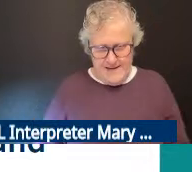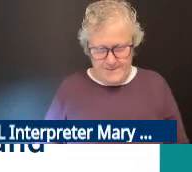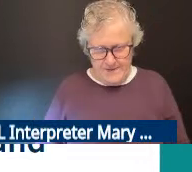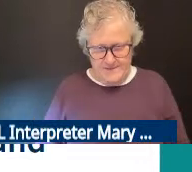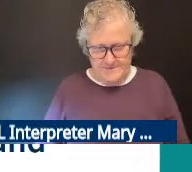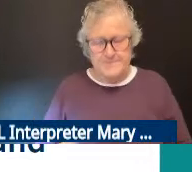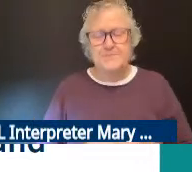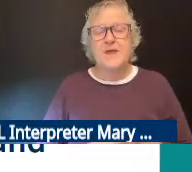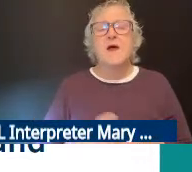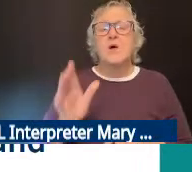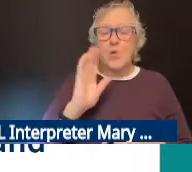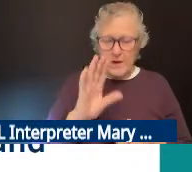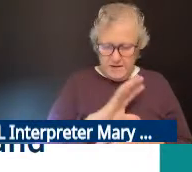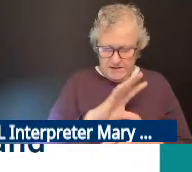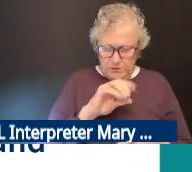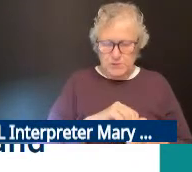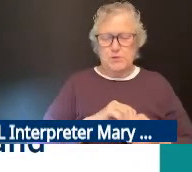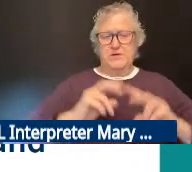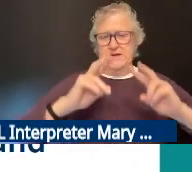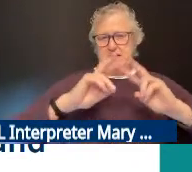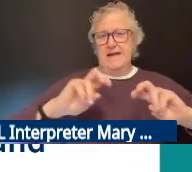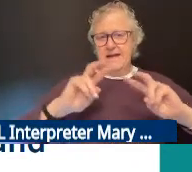analysis will be incorporated into the final supplemental.